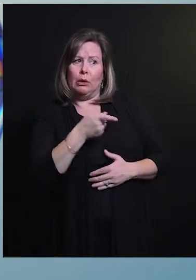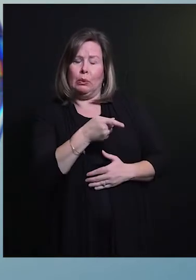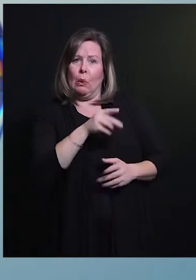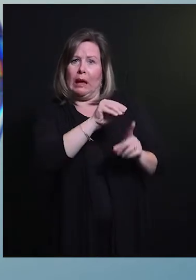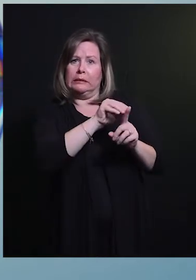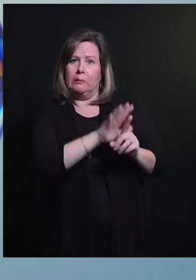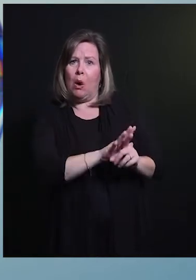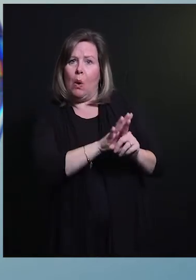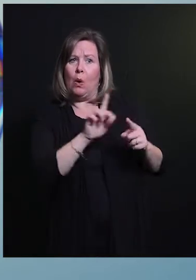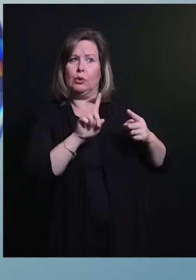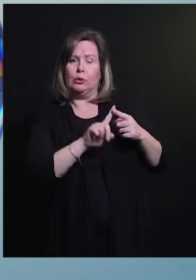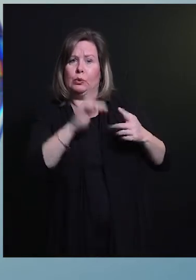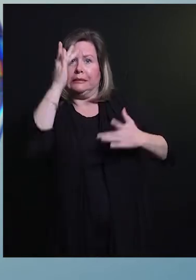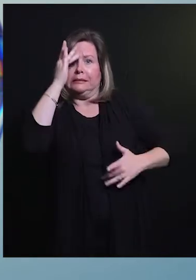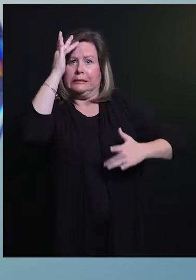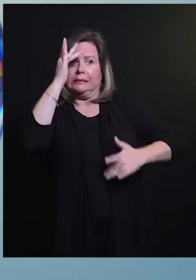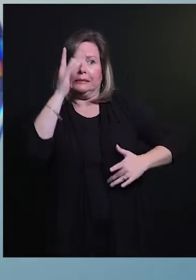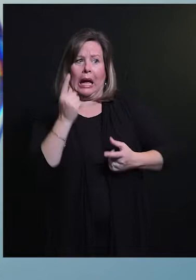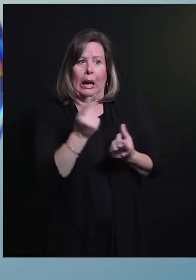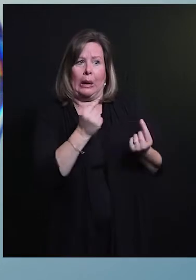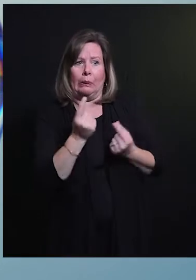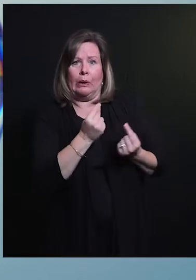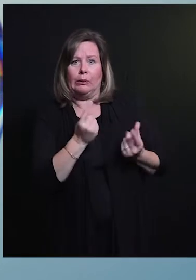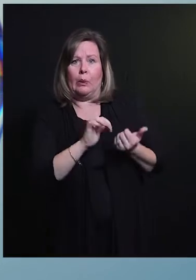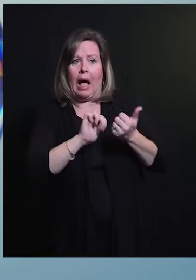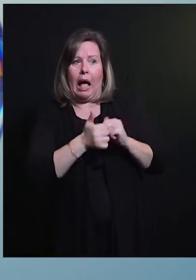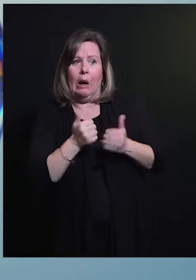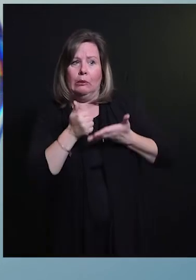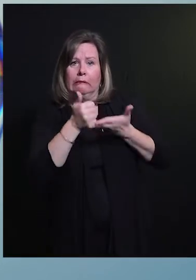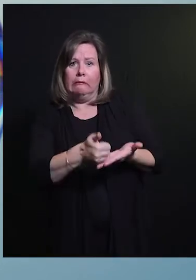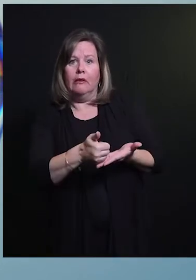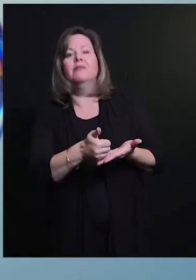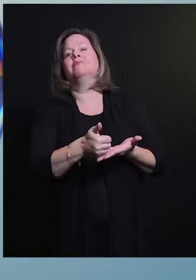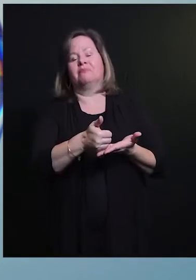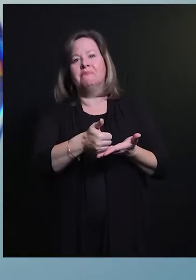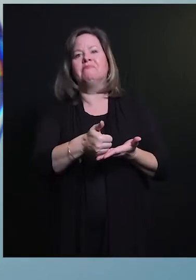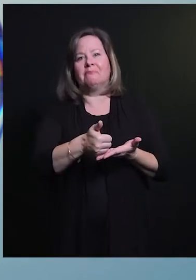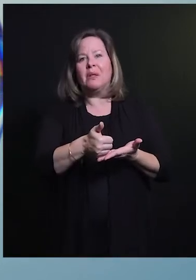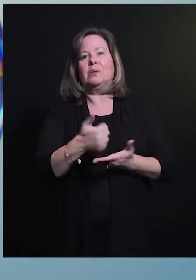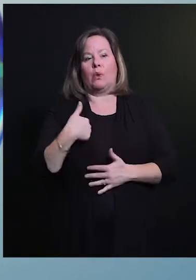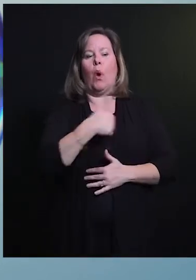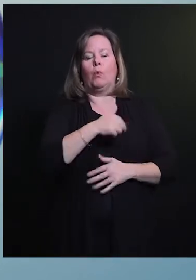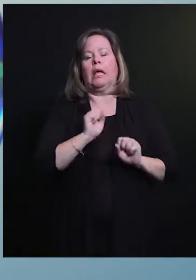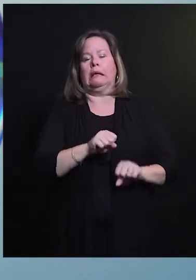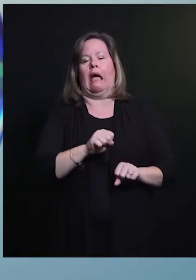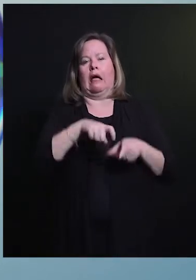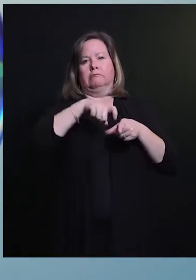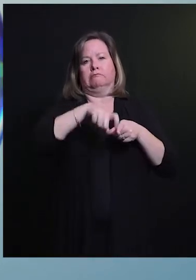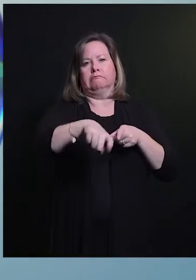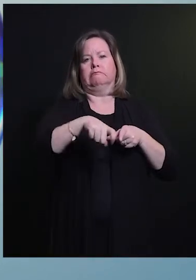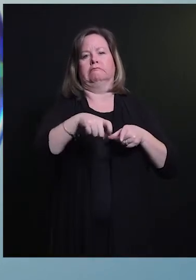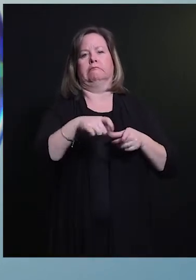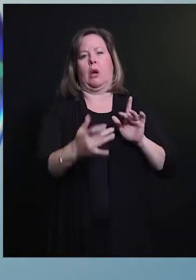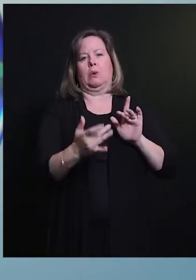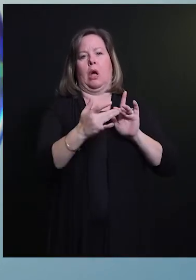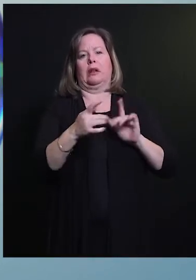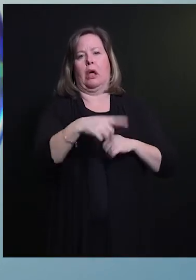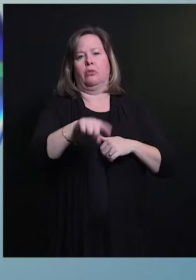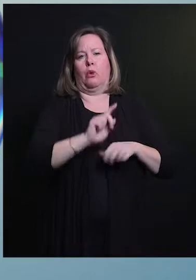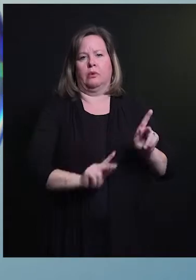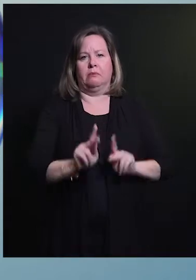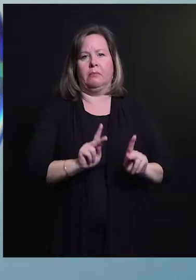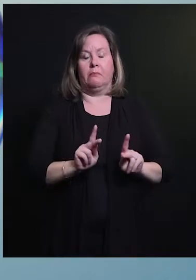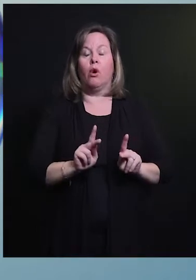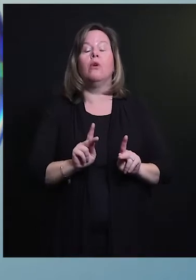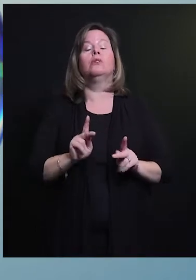and identify what they should be doing to monitor their health and to prevent potential further transmission of infection. So